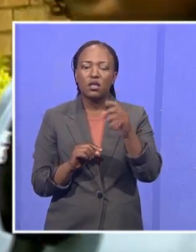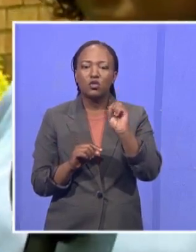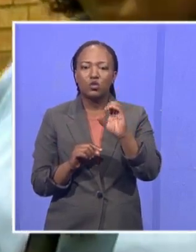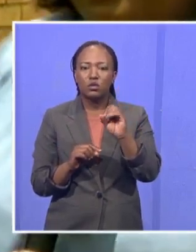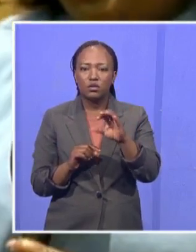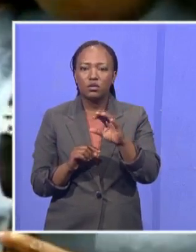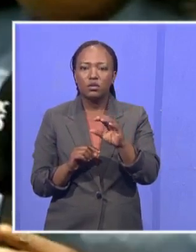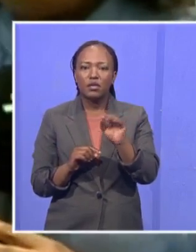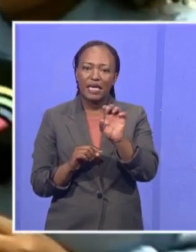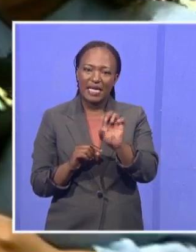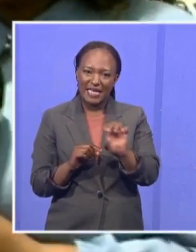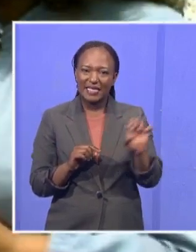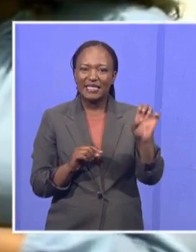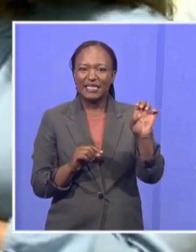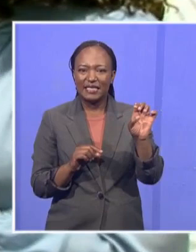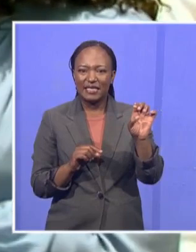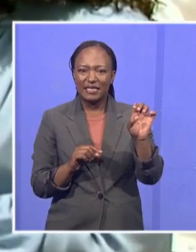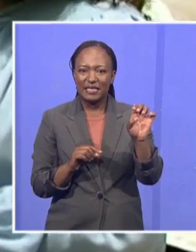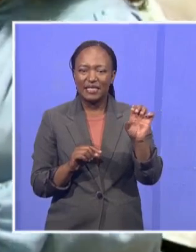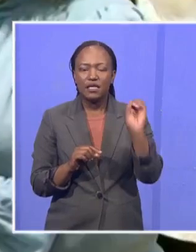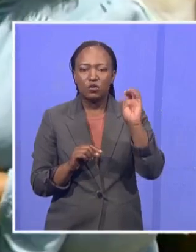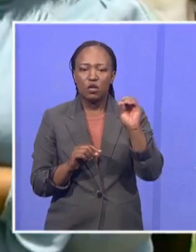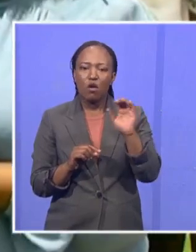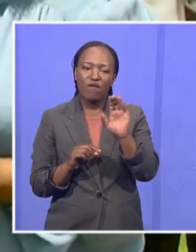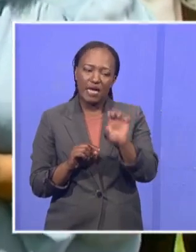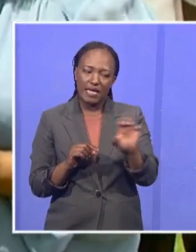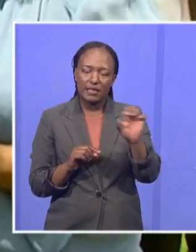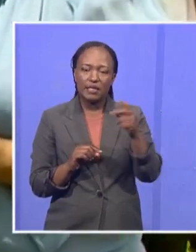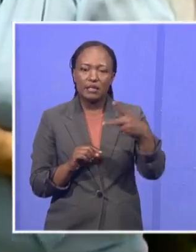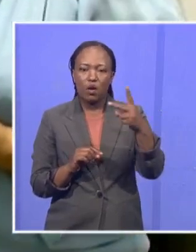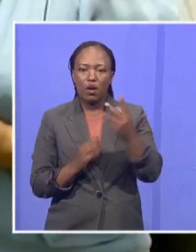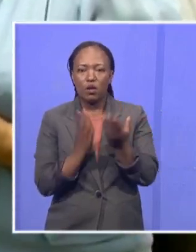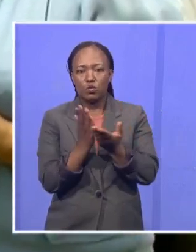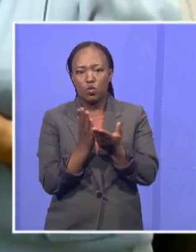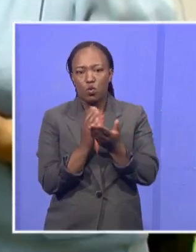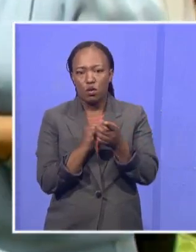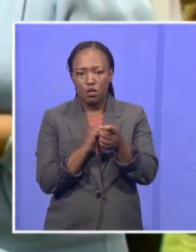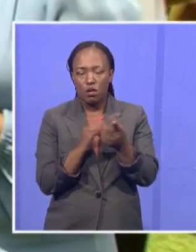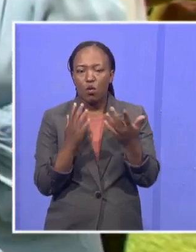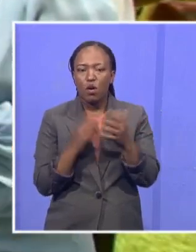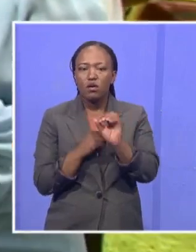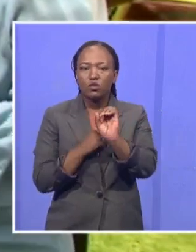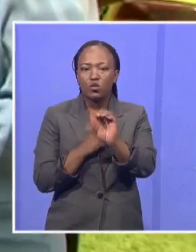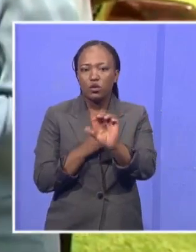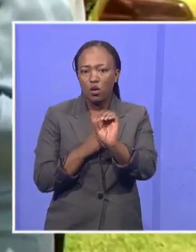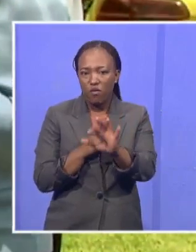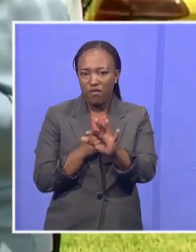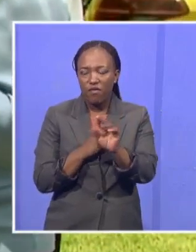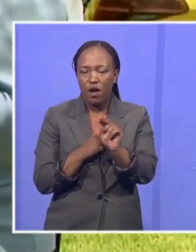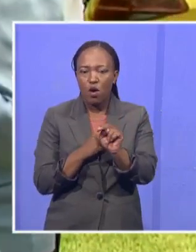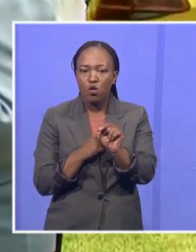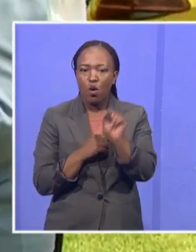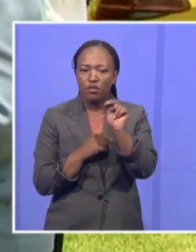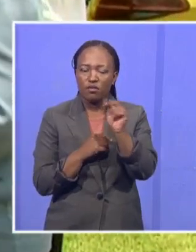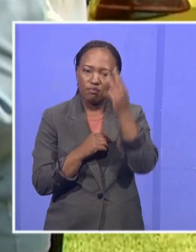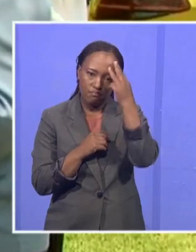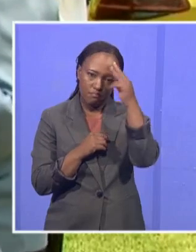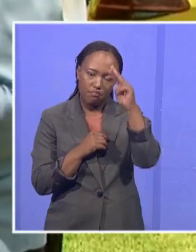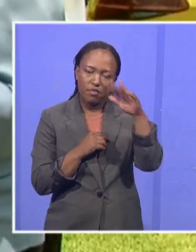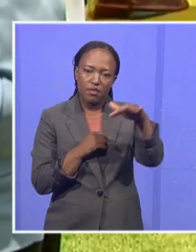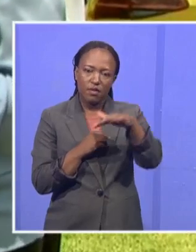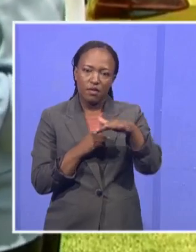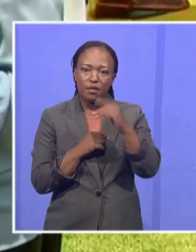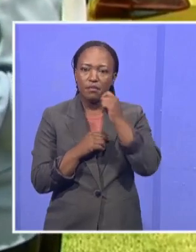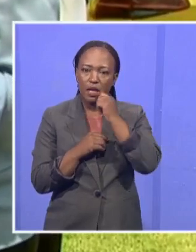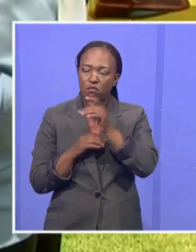Soshanguve East, to be correct, Soshanguve East Secondary School here in Soshanguve, north of Pretoria. And you've heard the man,